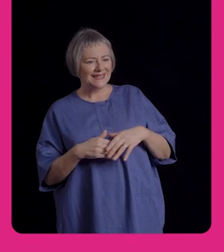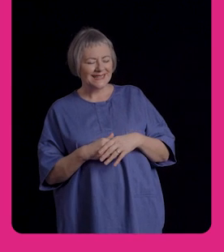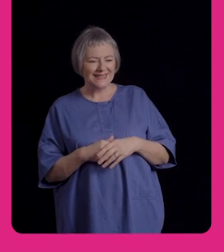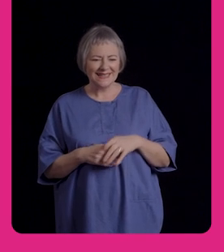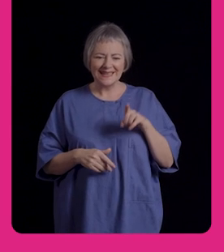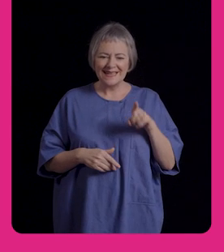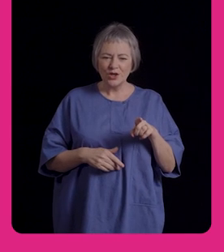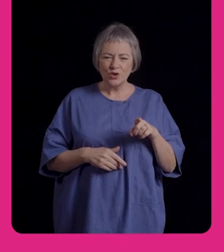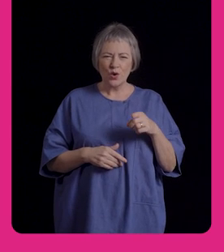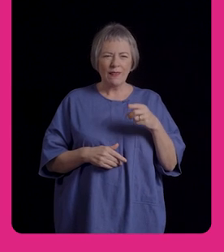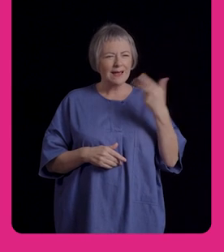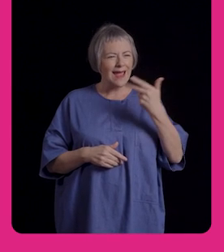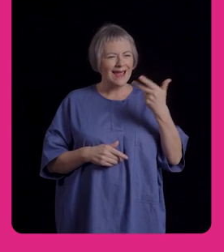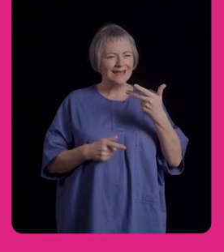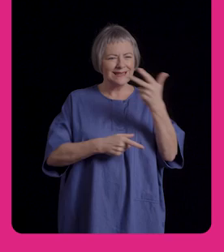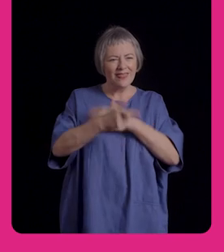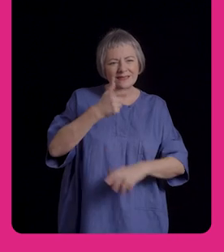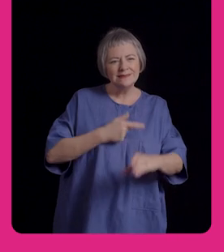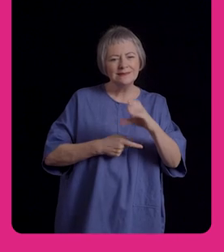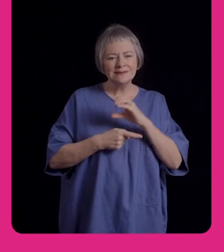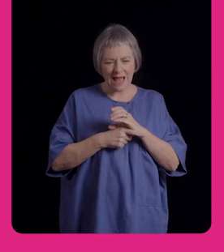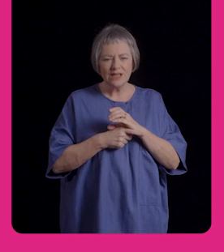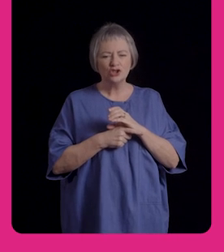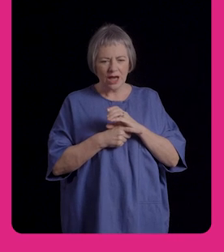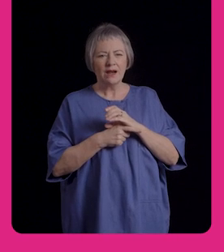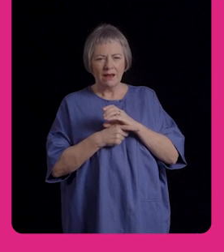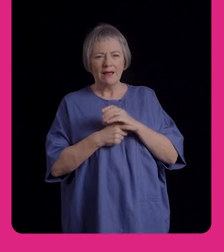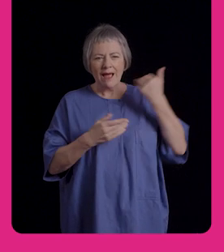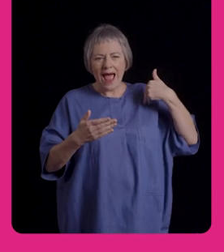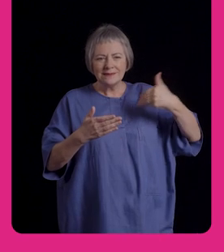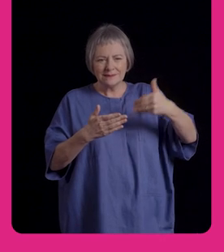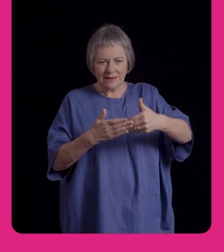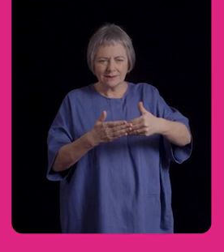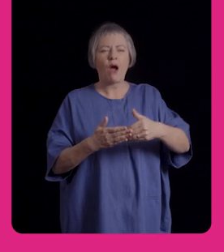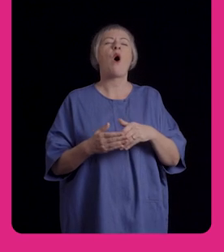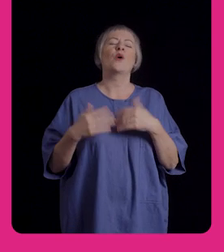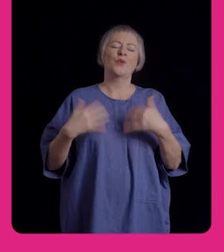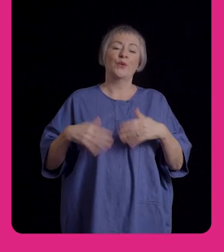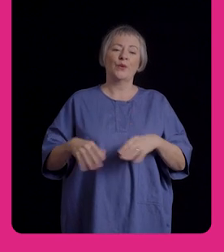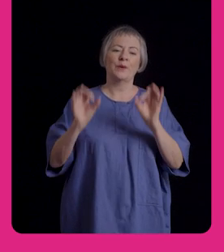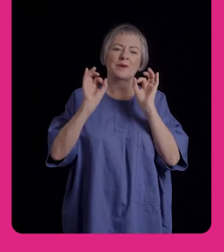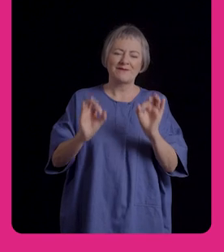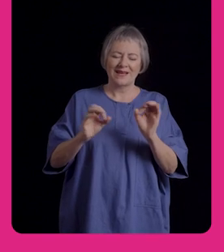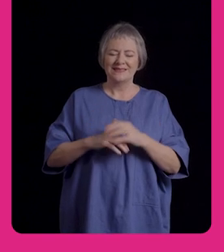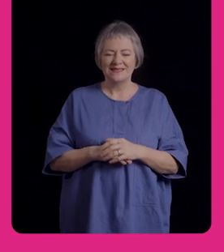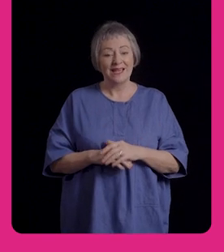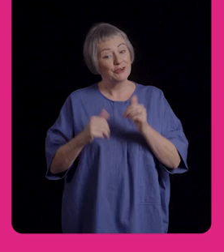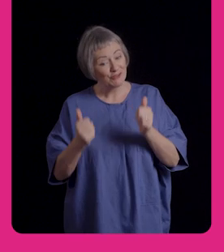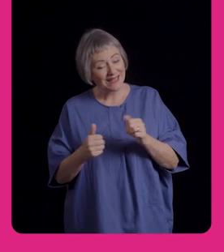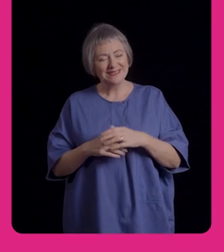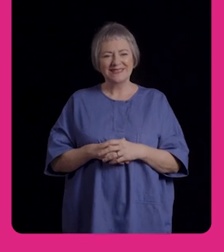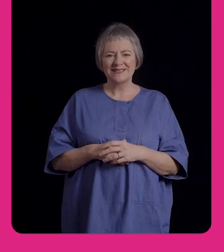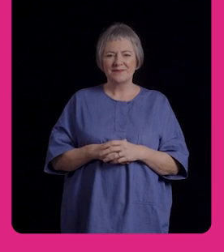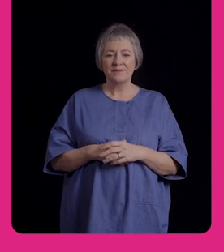like a 18th century, so like progenitor kind of ancestor of, yeah, okay, perfect.